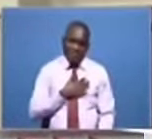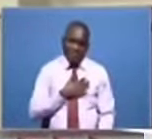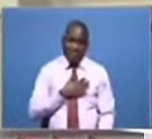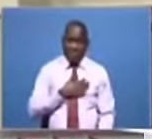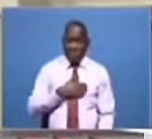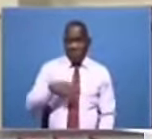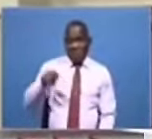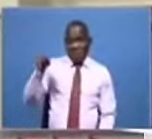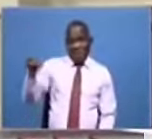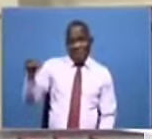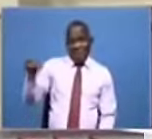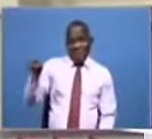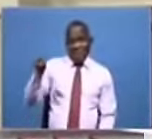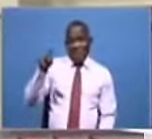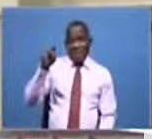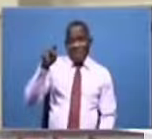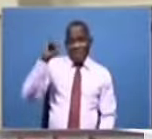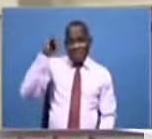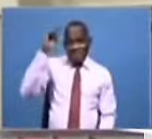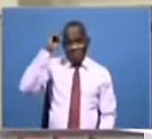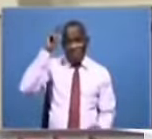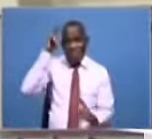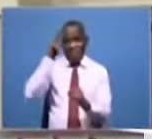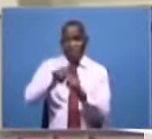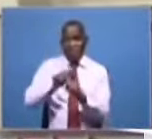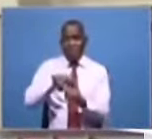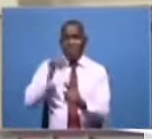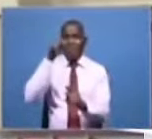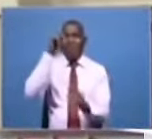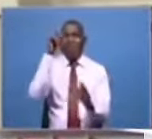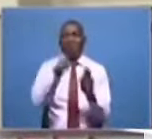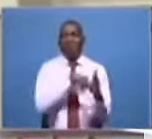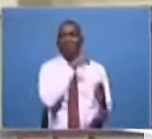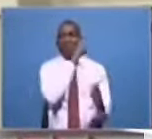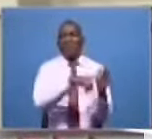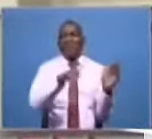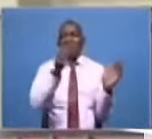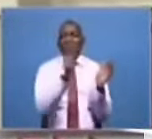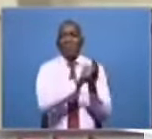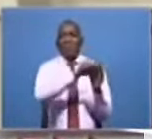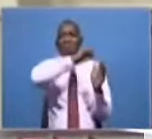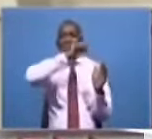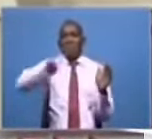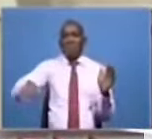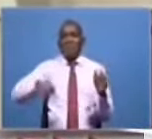this application be dismissed as an abuse of court process.